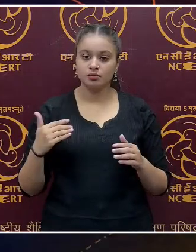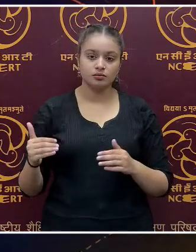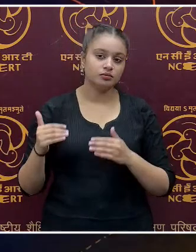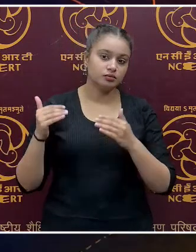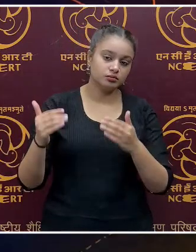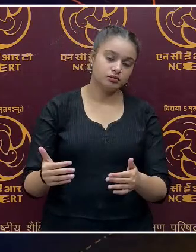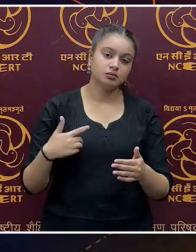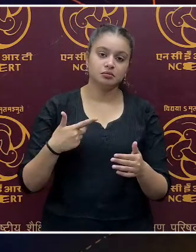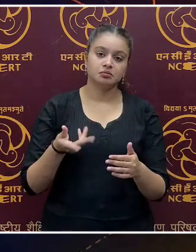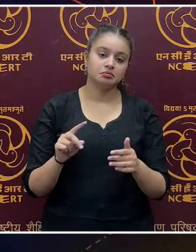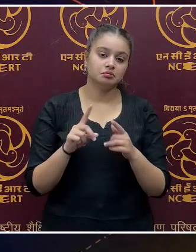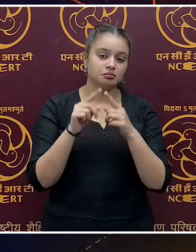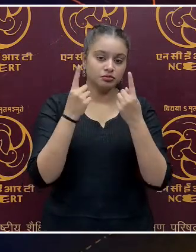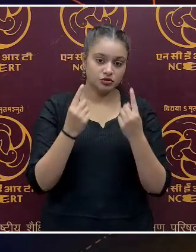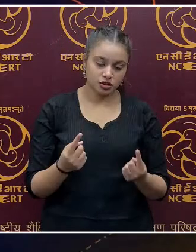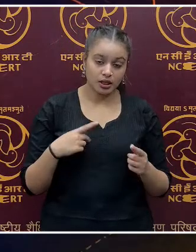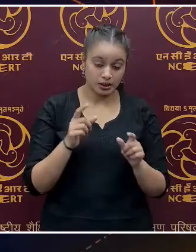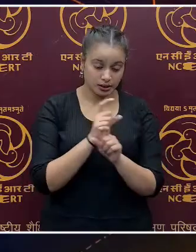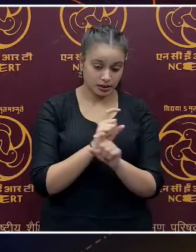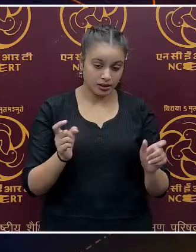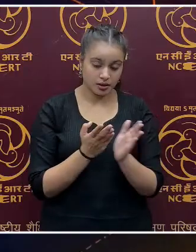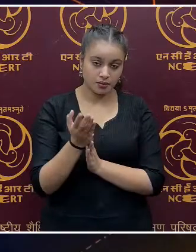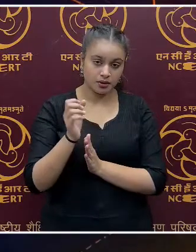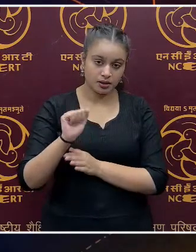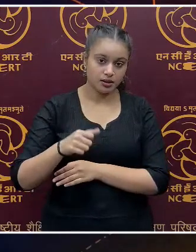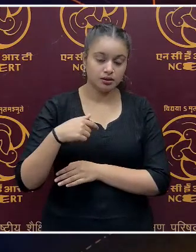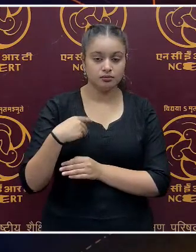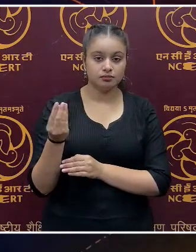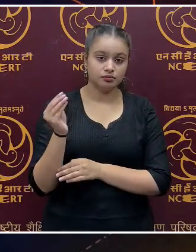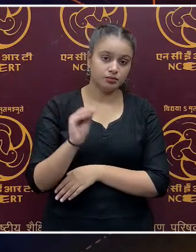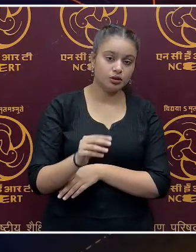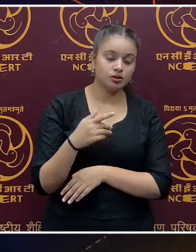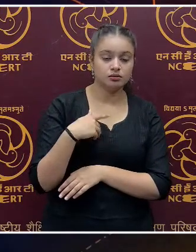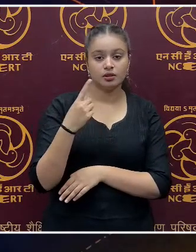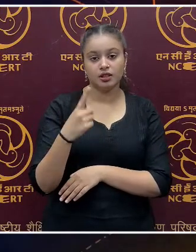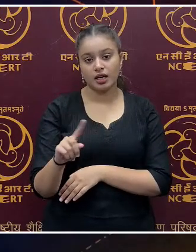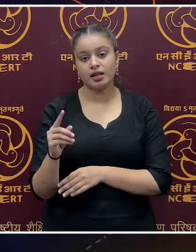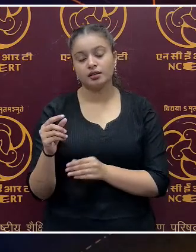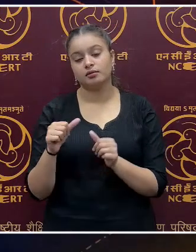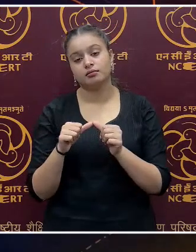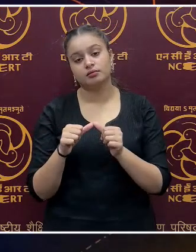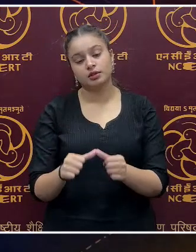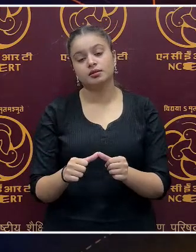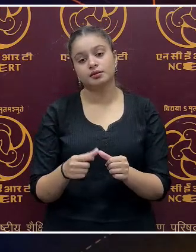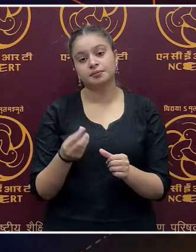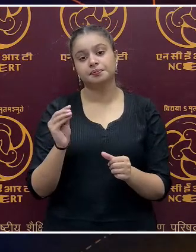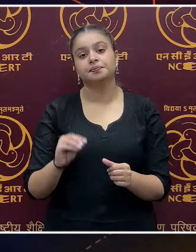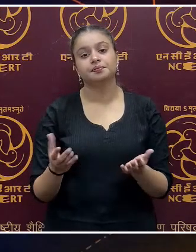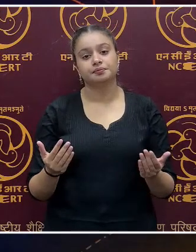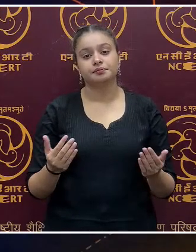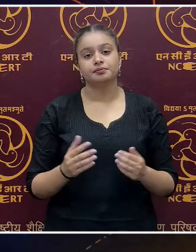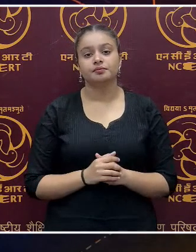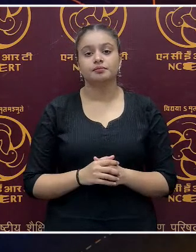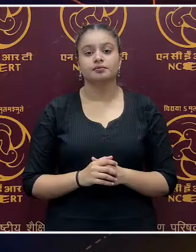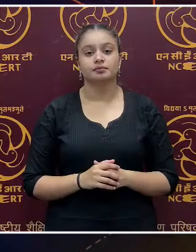can cross check again clearly, then he or she could be enter a right one.